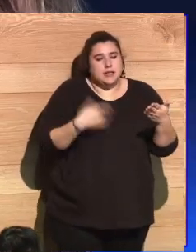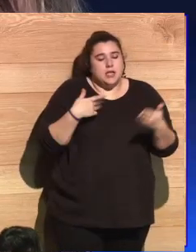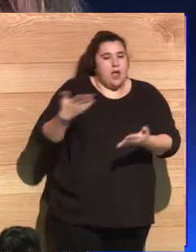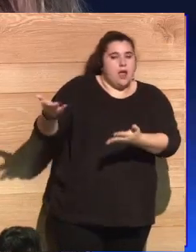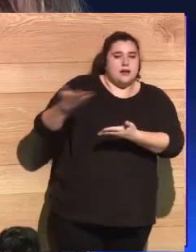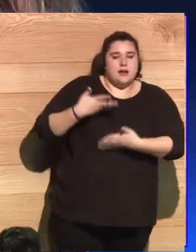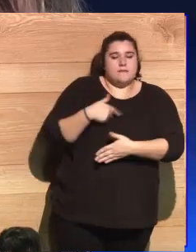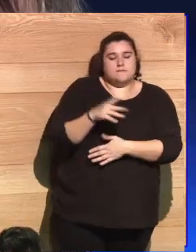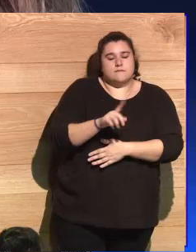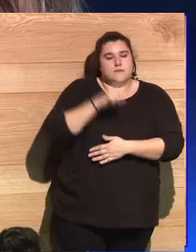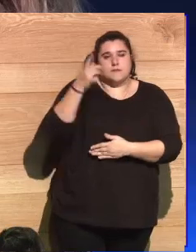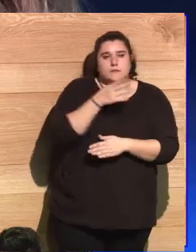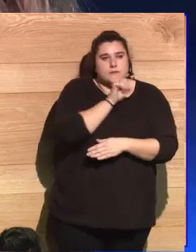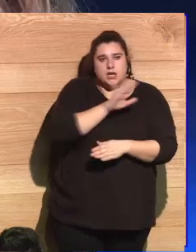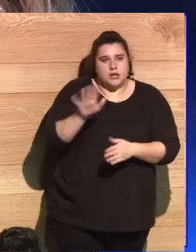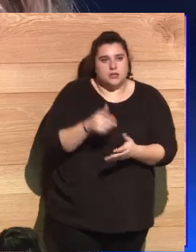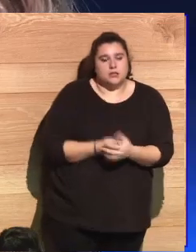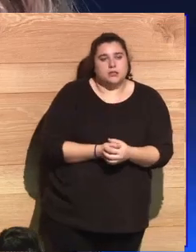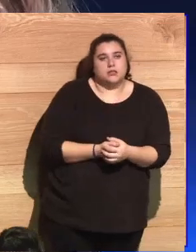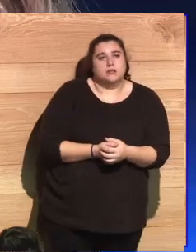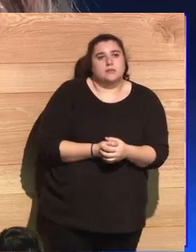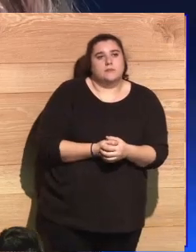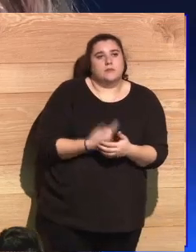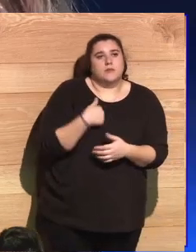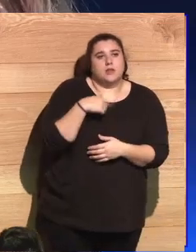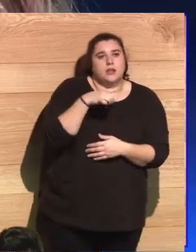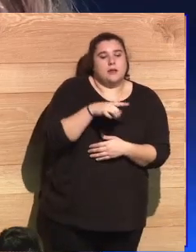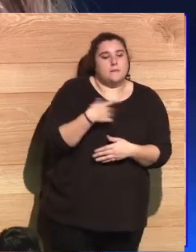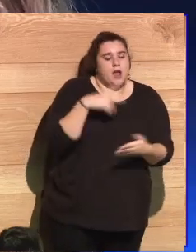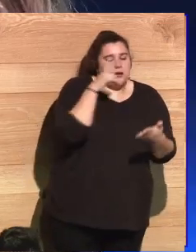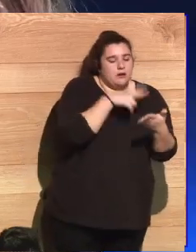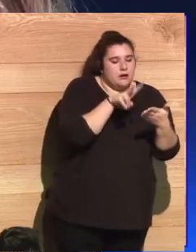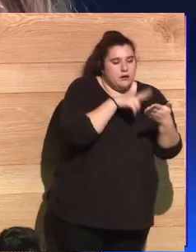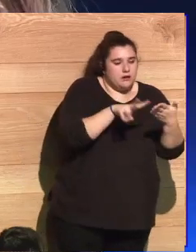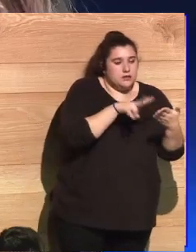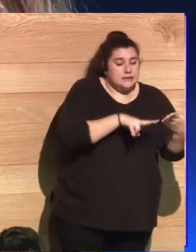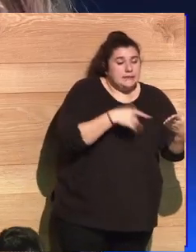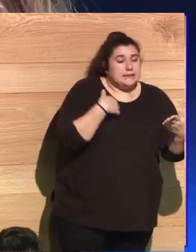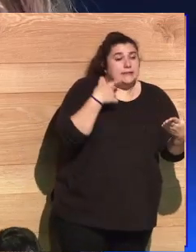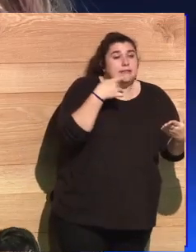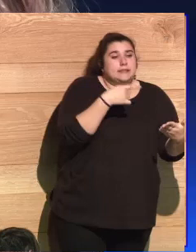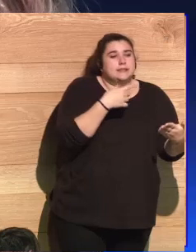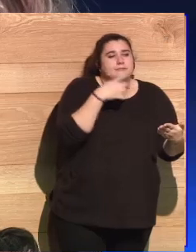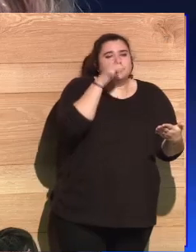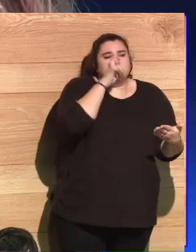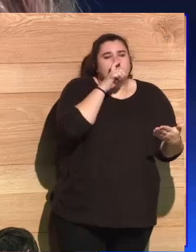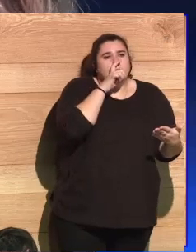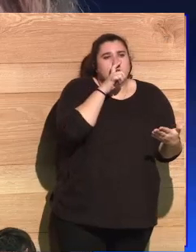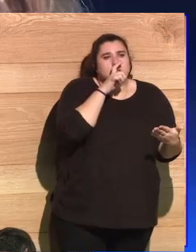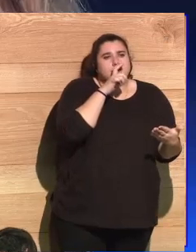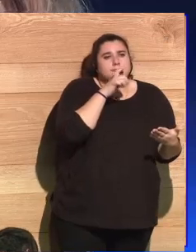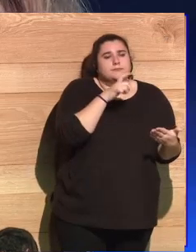of school. And I'm reminded of one of my favorite writers, Jorge Luis